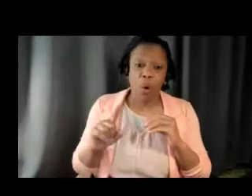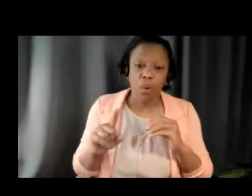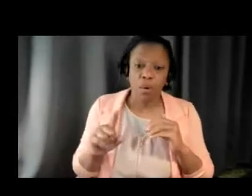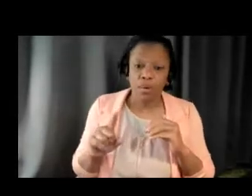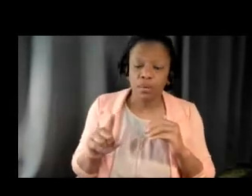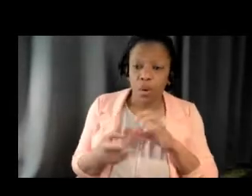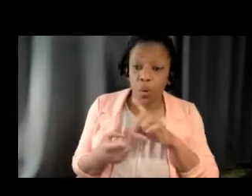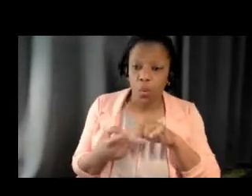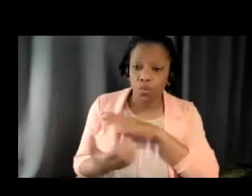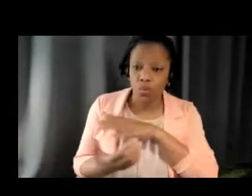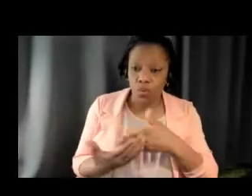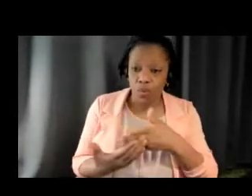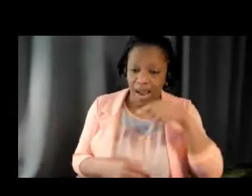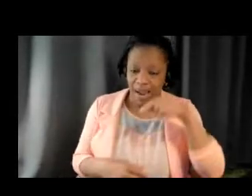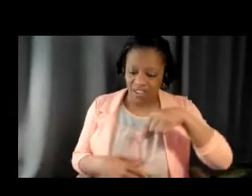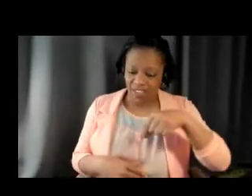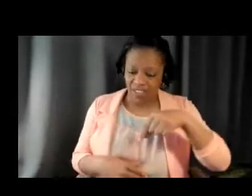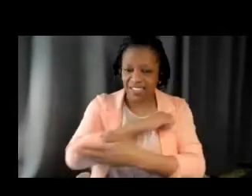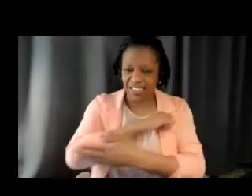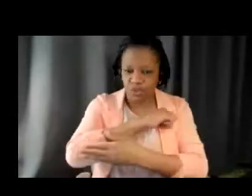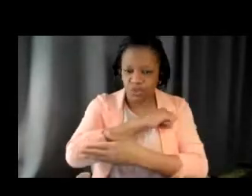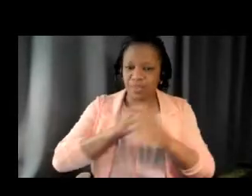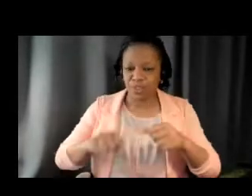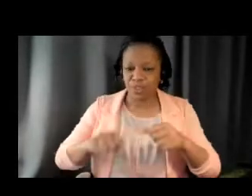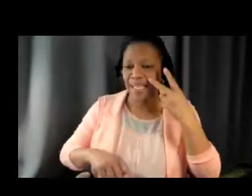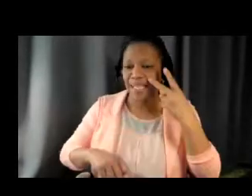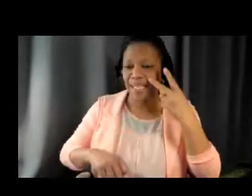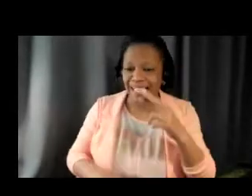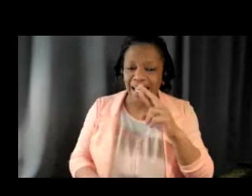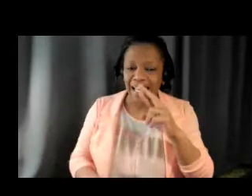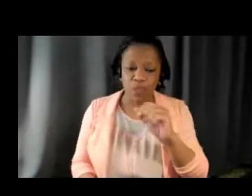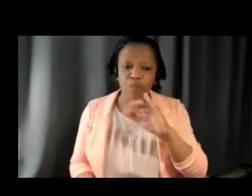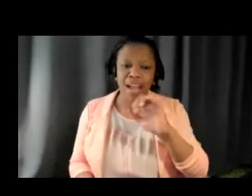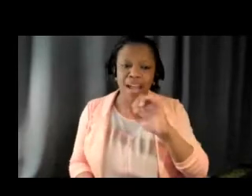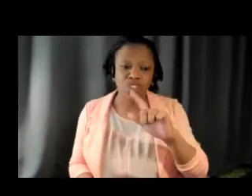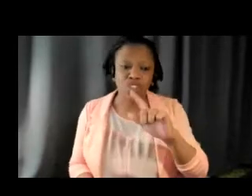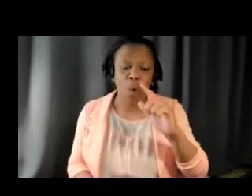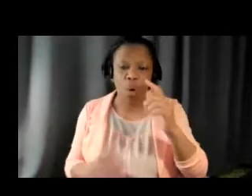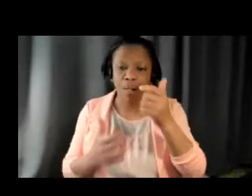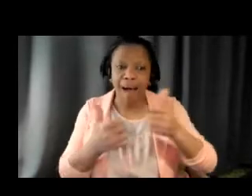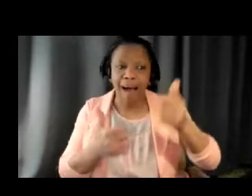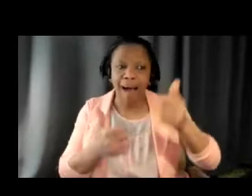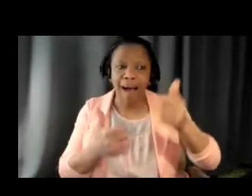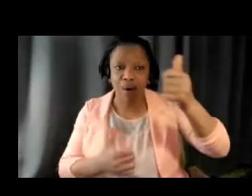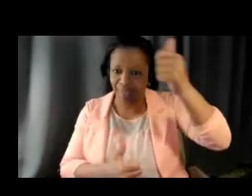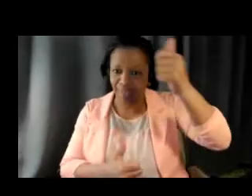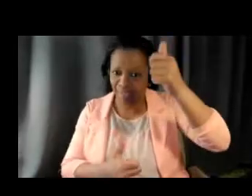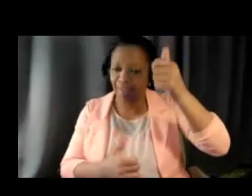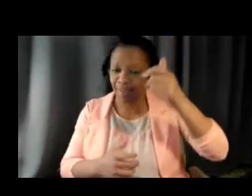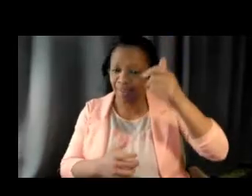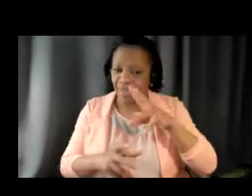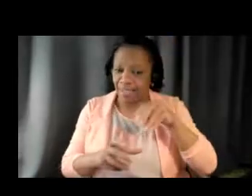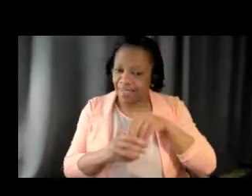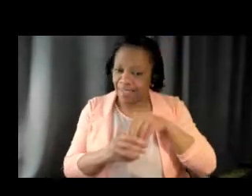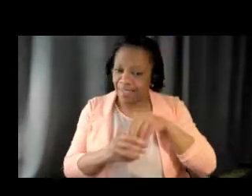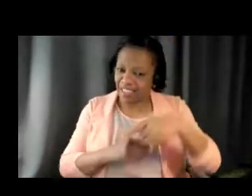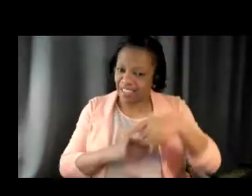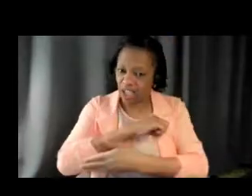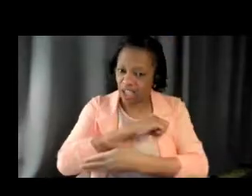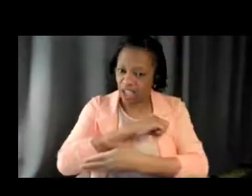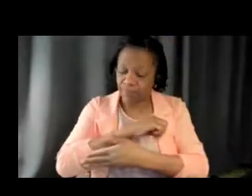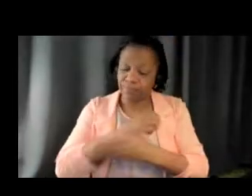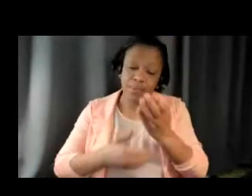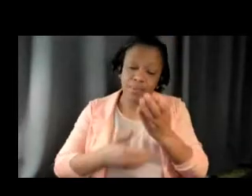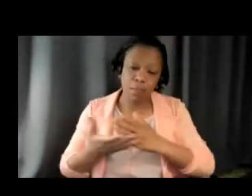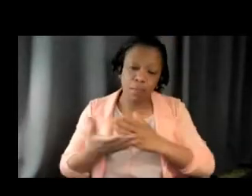it's very clear you see the racial hierarchy of the country. Exactly. And part of what the power of this campaign is